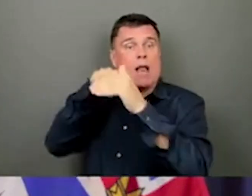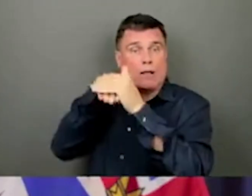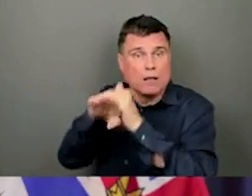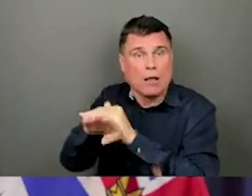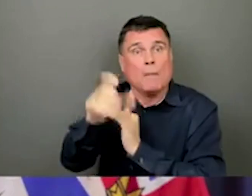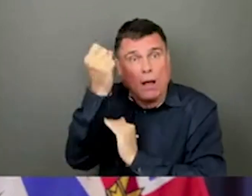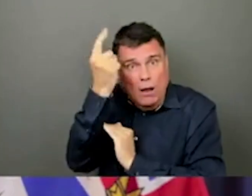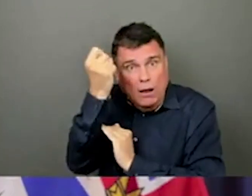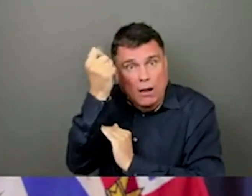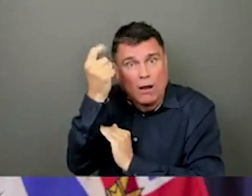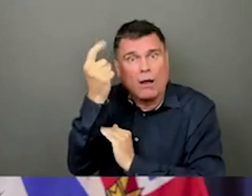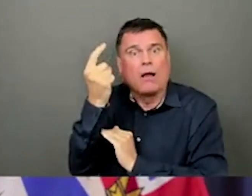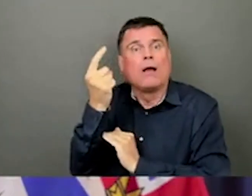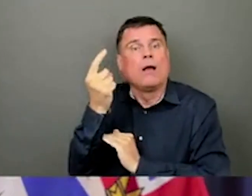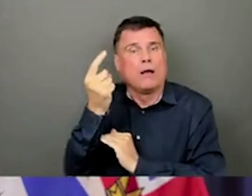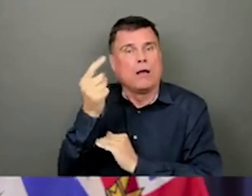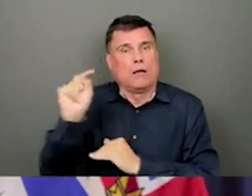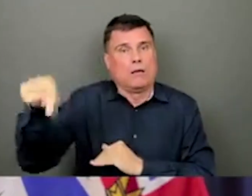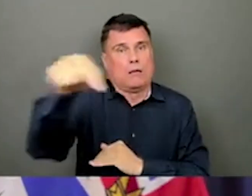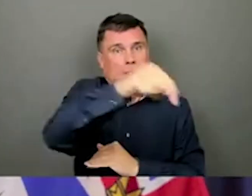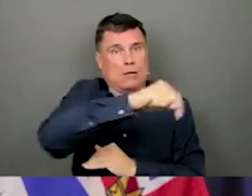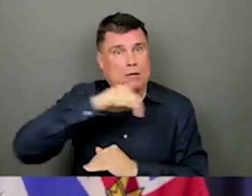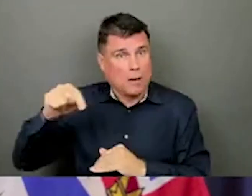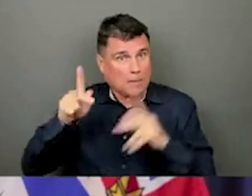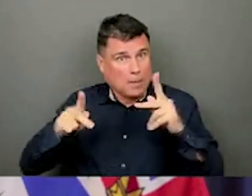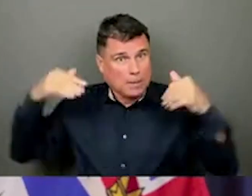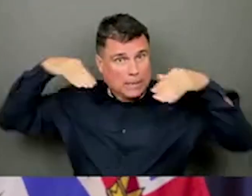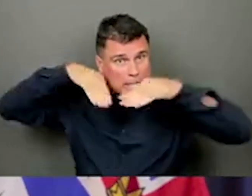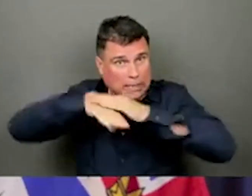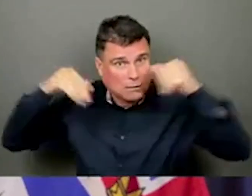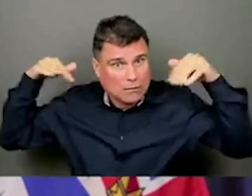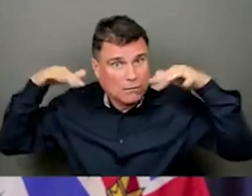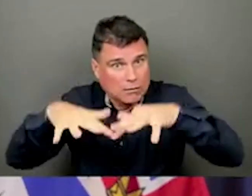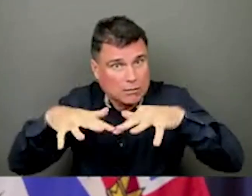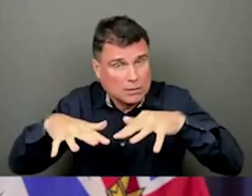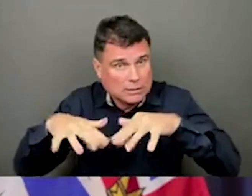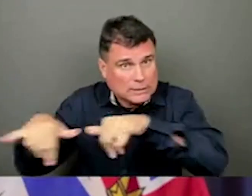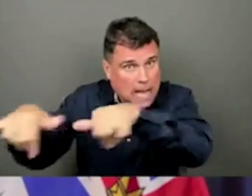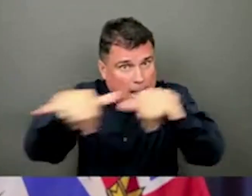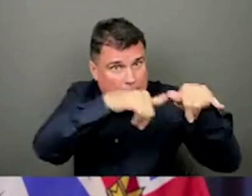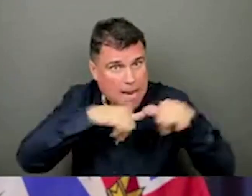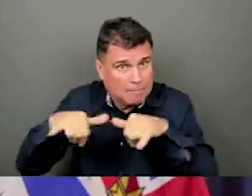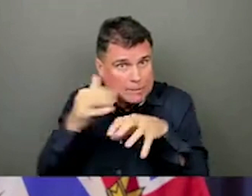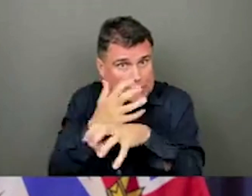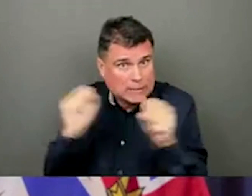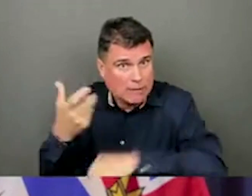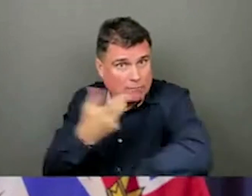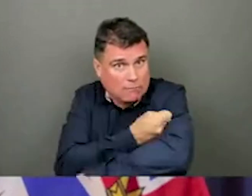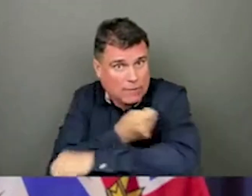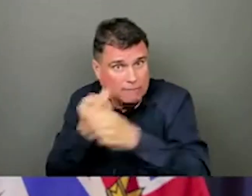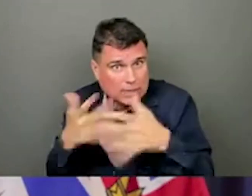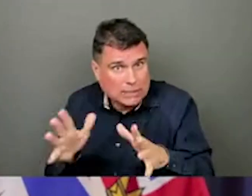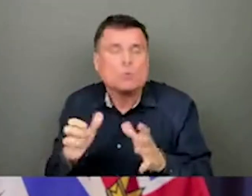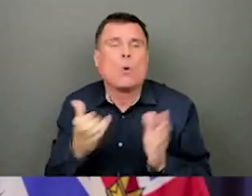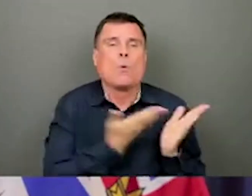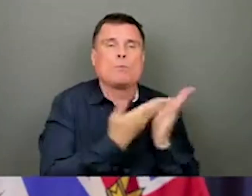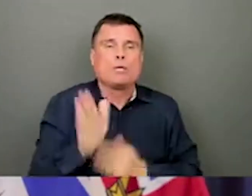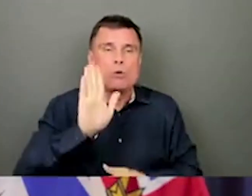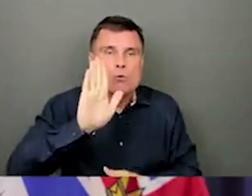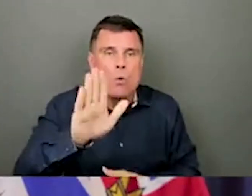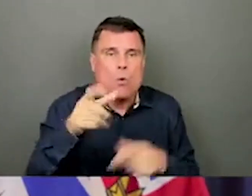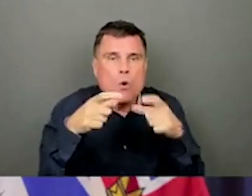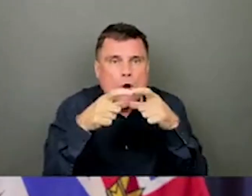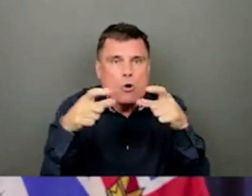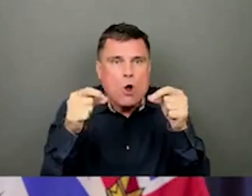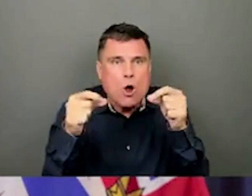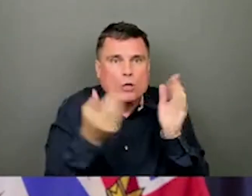taken steps to protect themselves and their families, the BC Vaccine Card will help us get there. This gives people